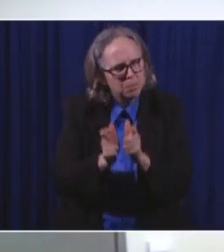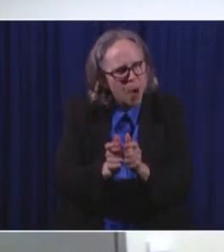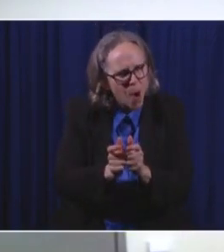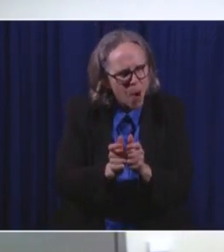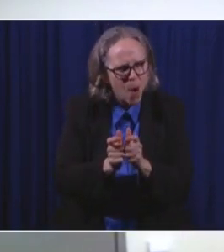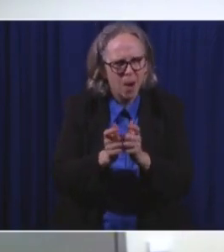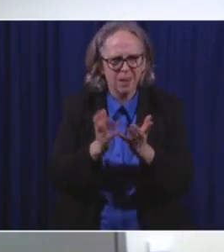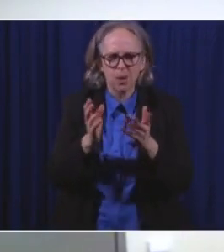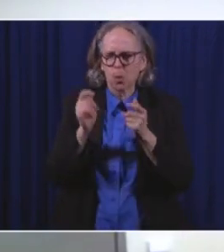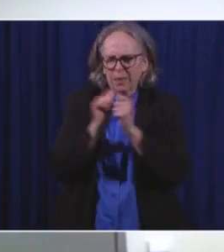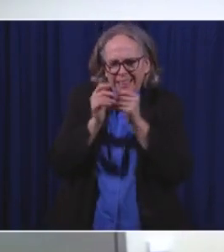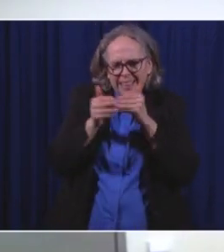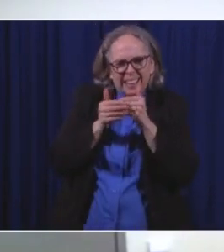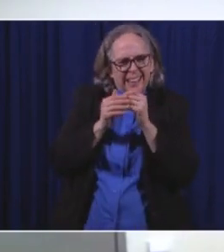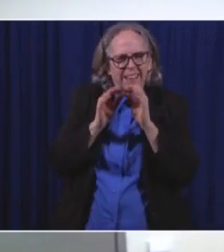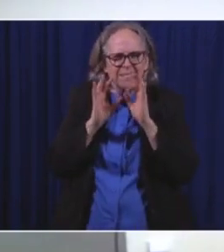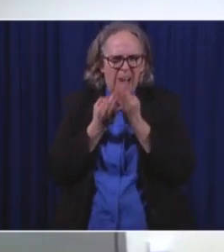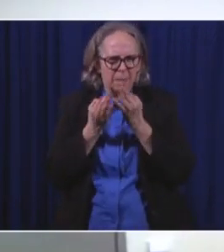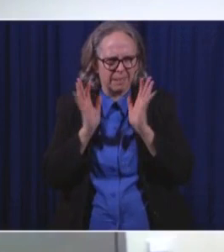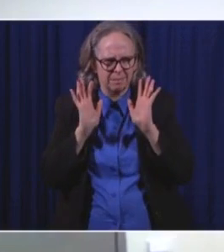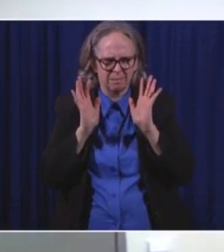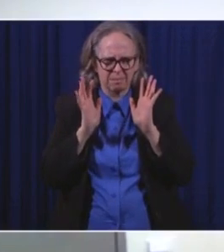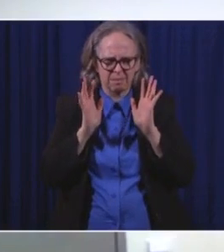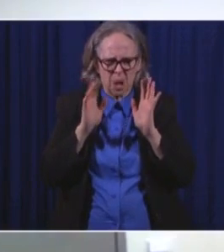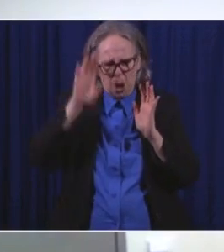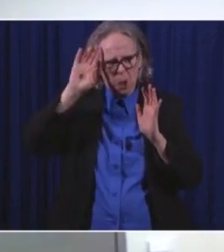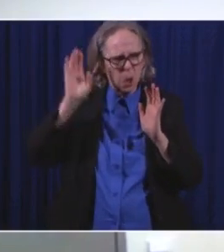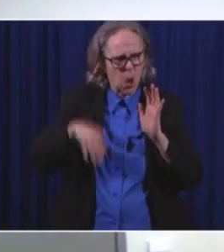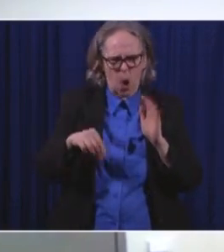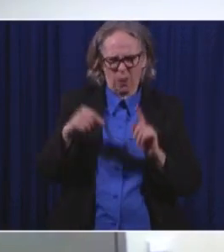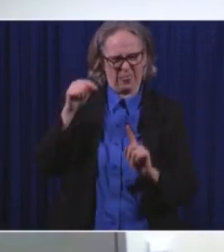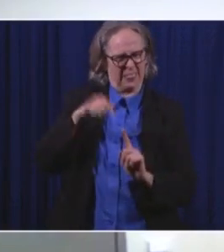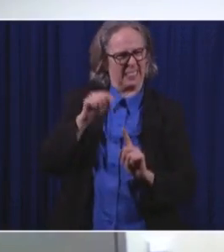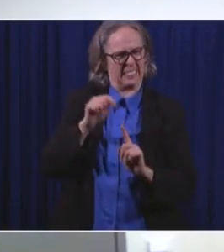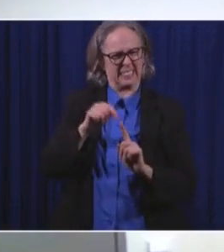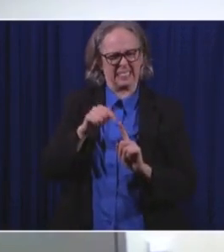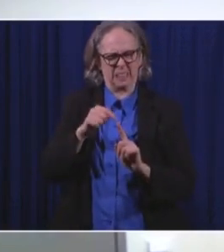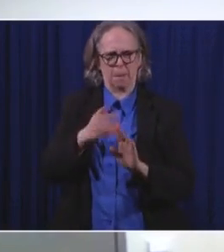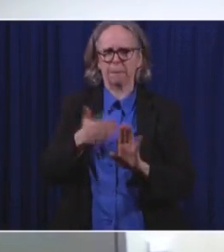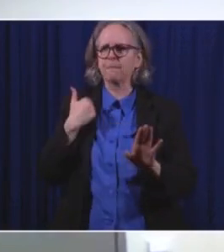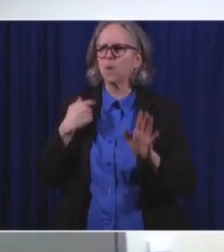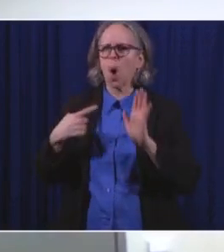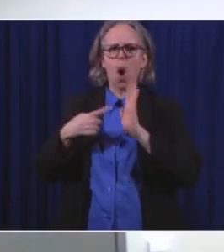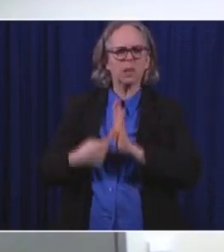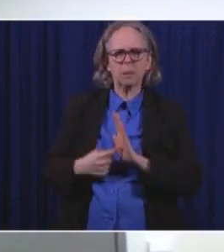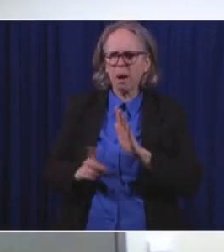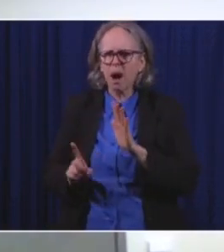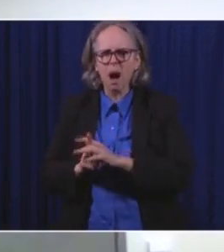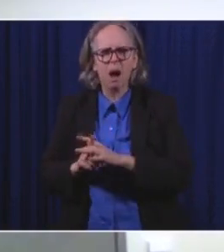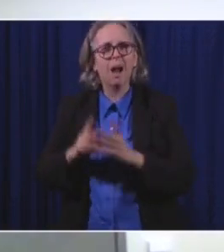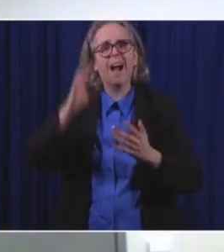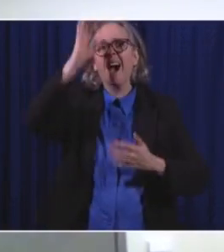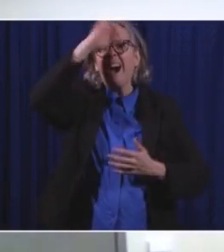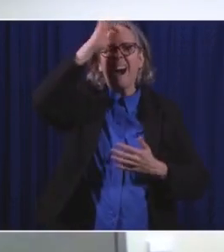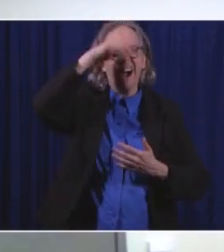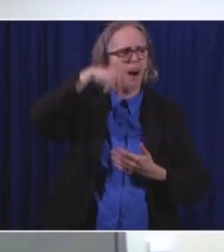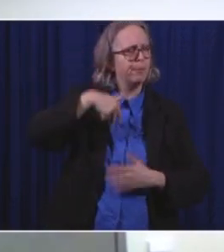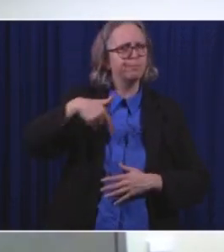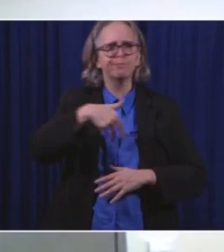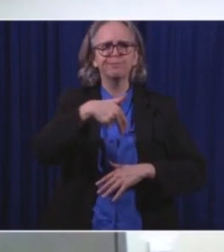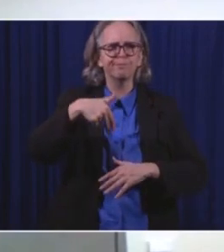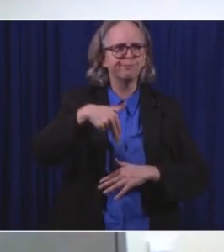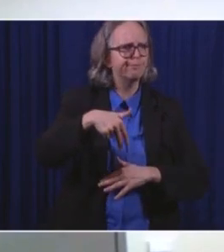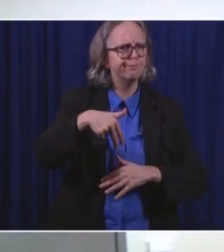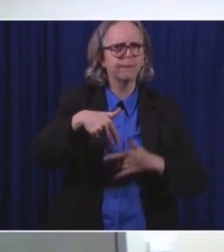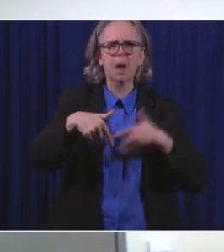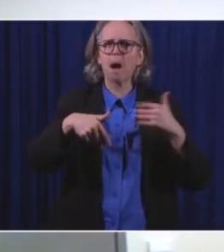virus is that you can spread it before you know that you even have it. So even if you feel well, you still